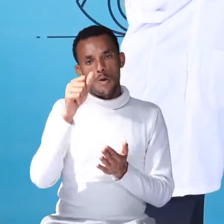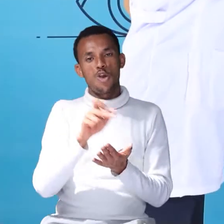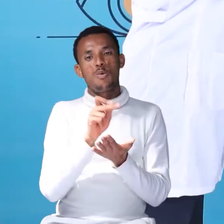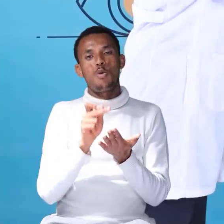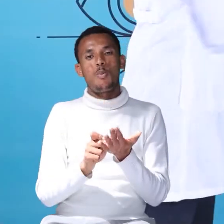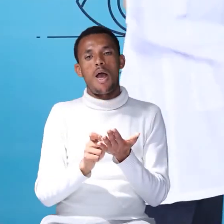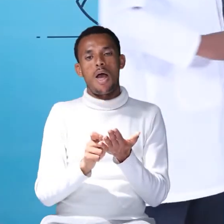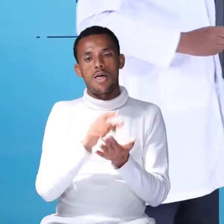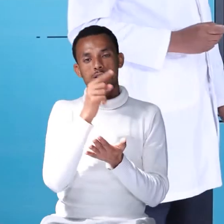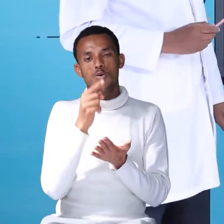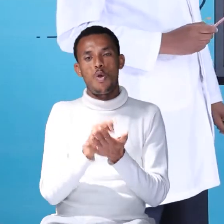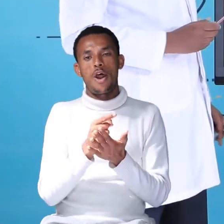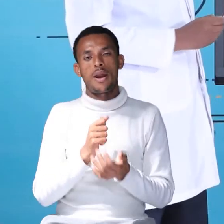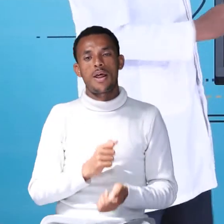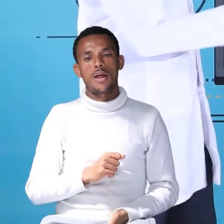diploma holders